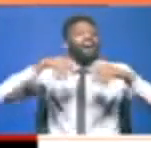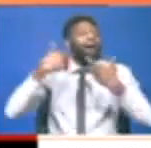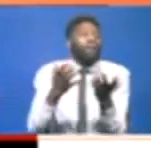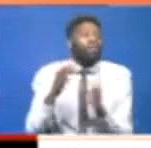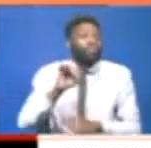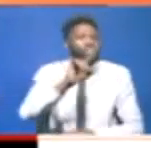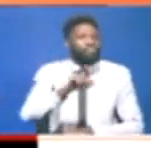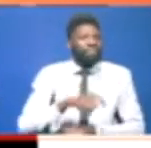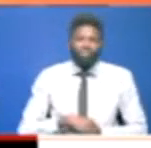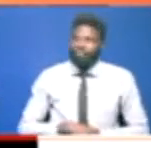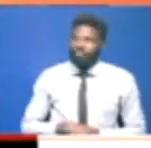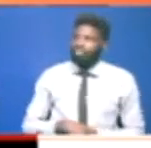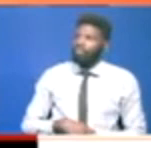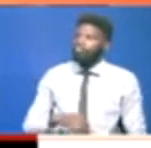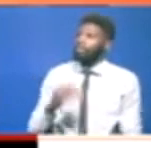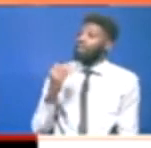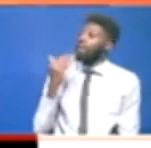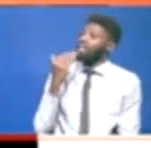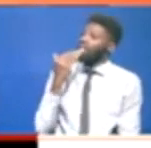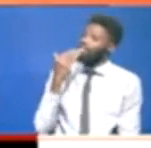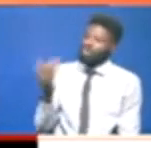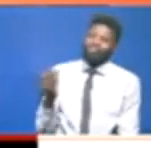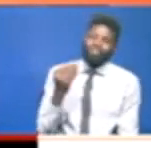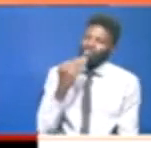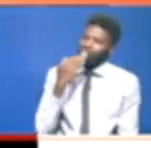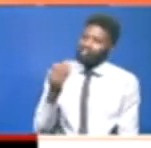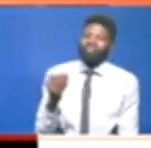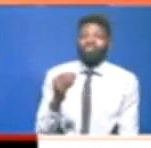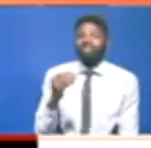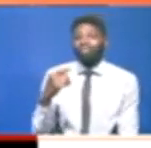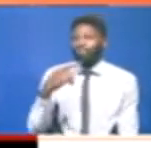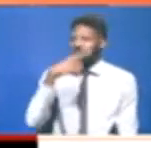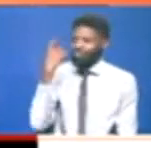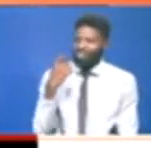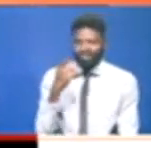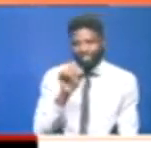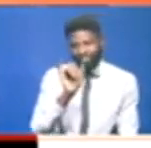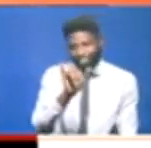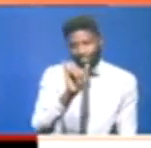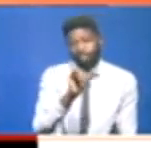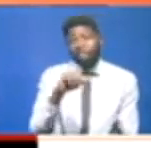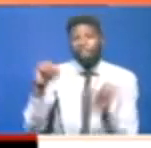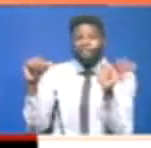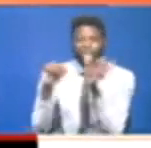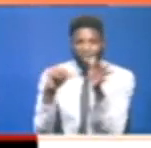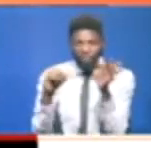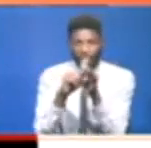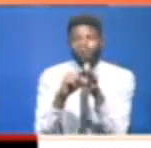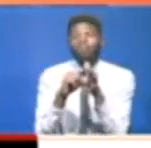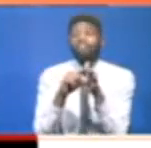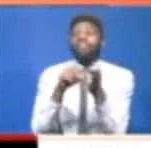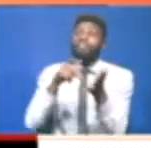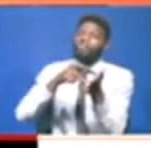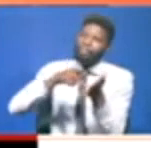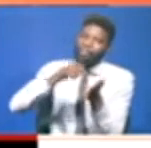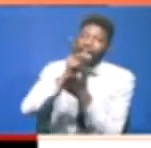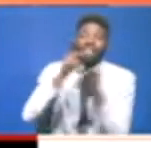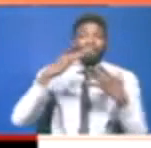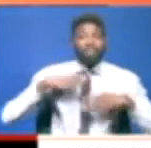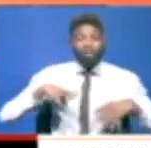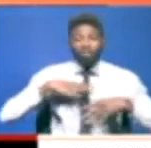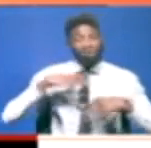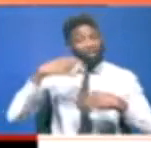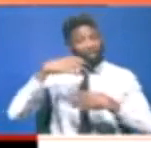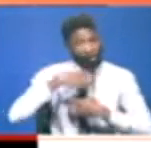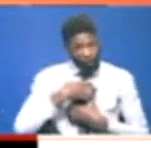Thank you very much for that question. Actually, the problem of payment of retirees is a very serious issue, and it